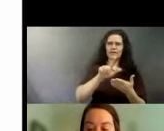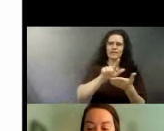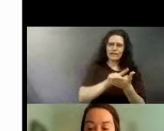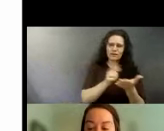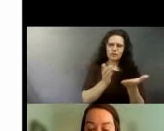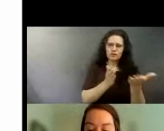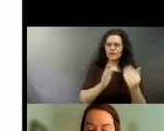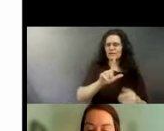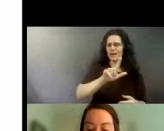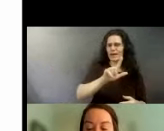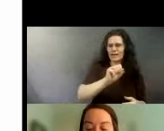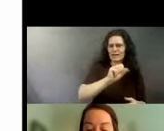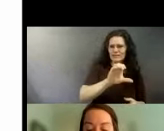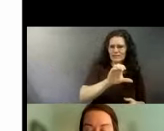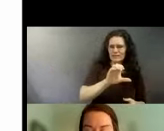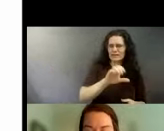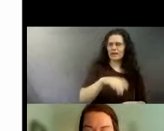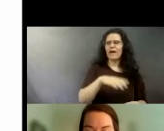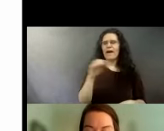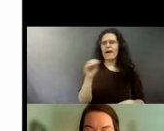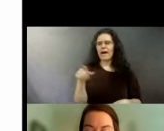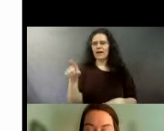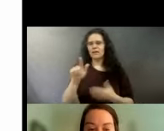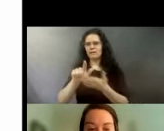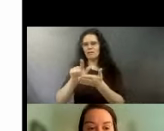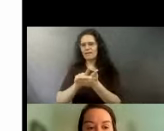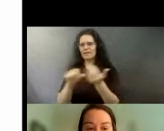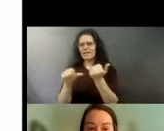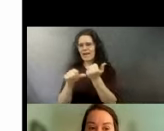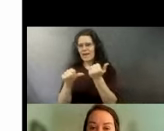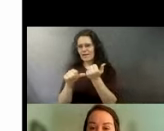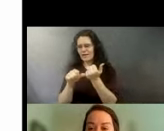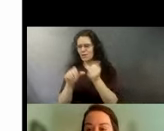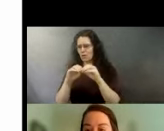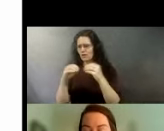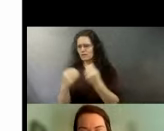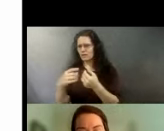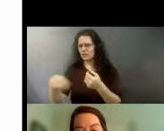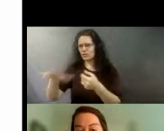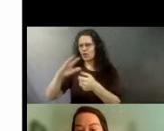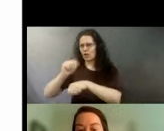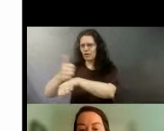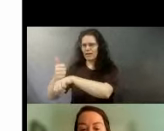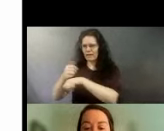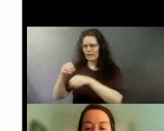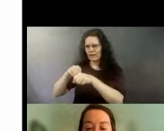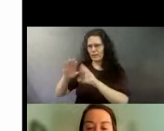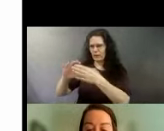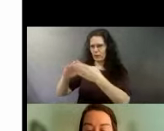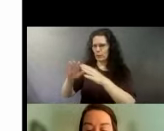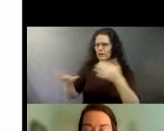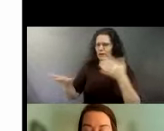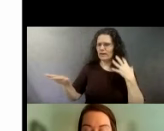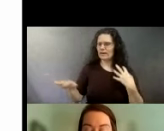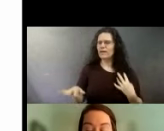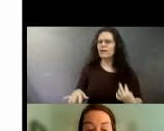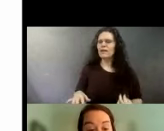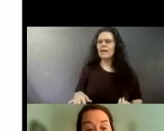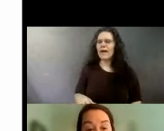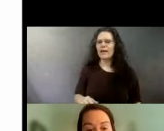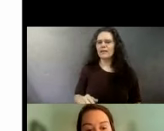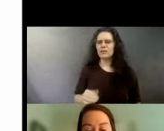aid organizations that are in communities. I also want to mention, and it's been mentioned throughout this series in a few different